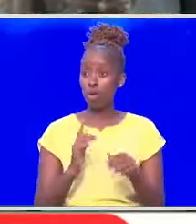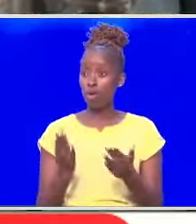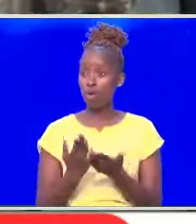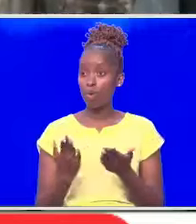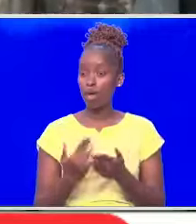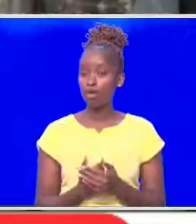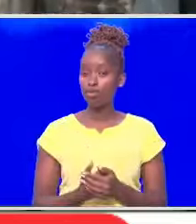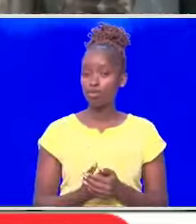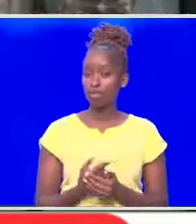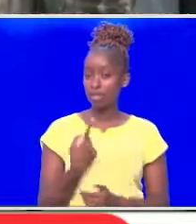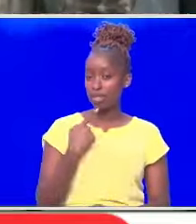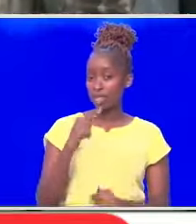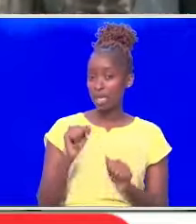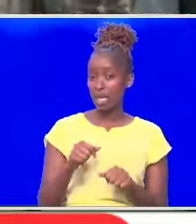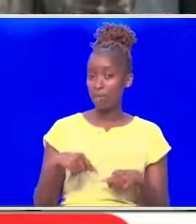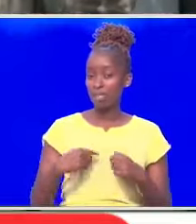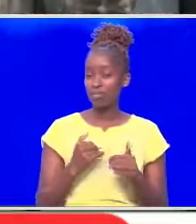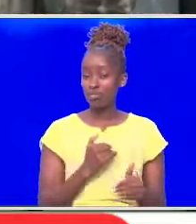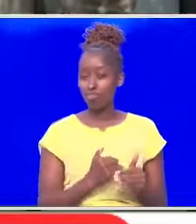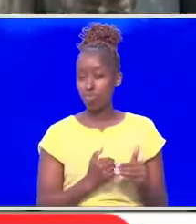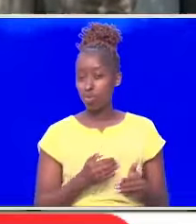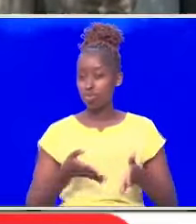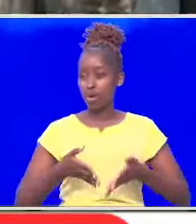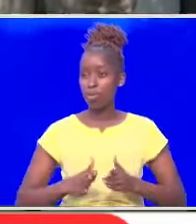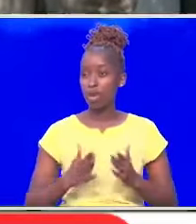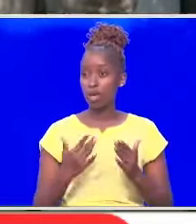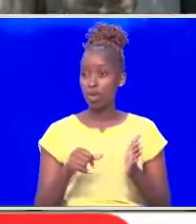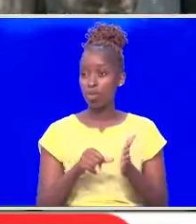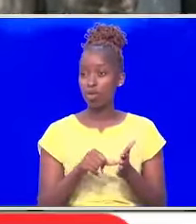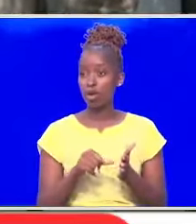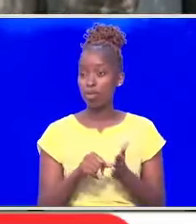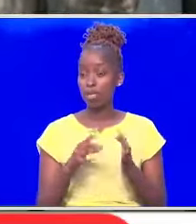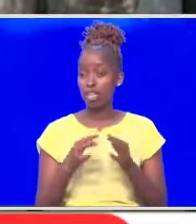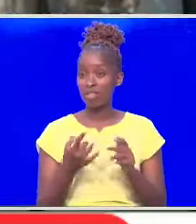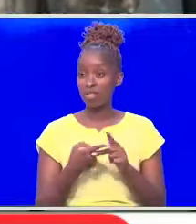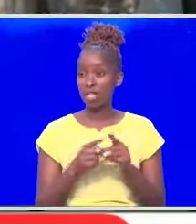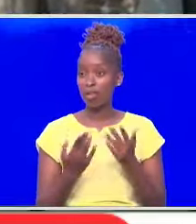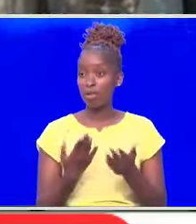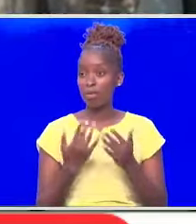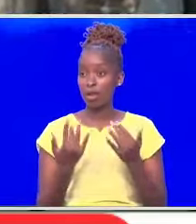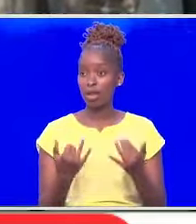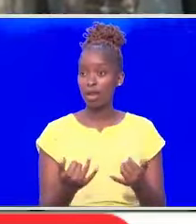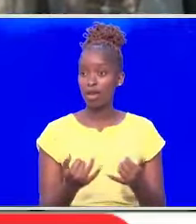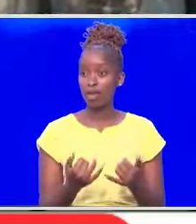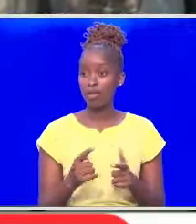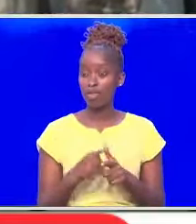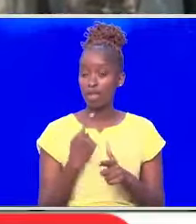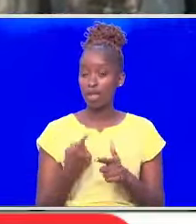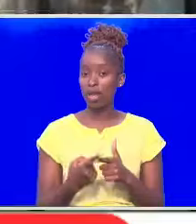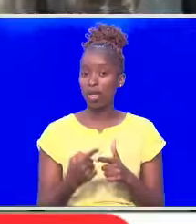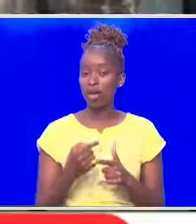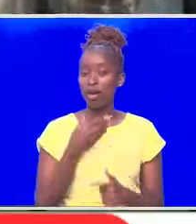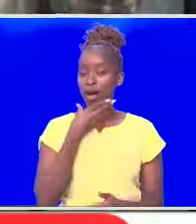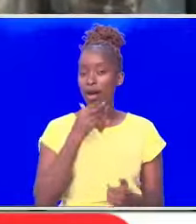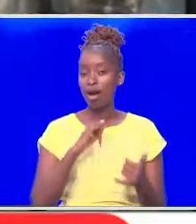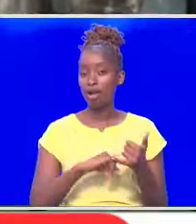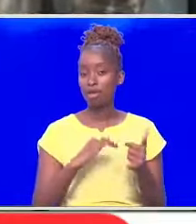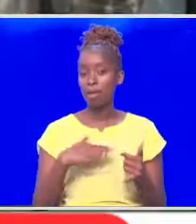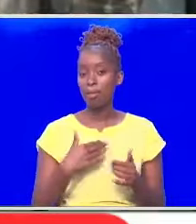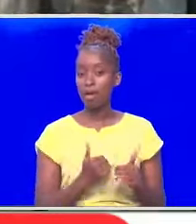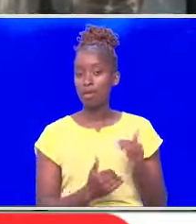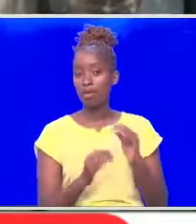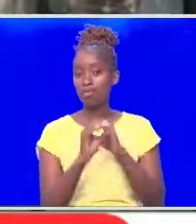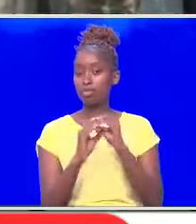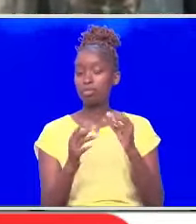karibu. Sasa shida ni nianze sasa ikianza saa hii. Msia kwa yuko karibu. Sasa